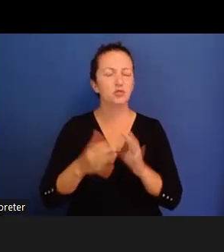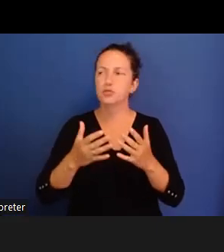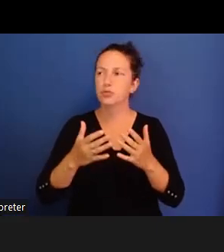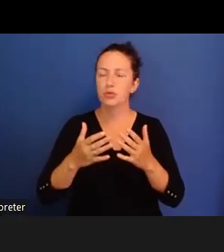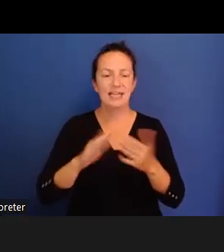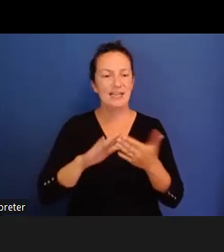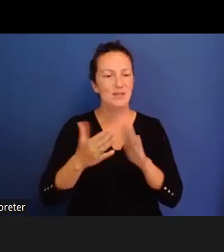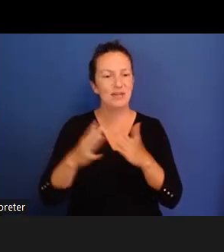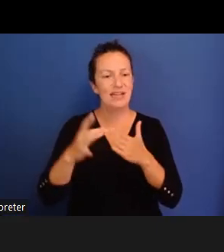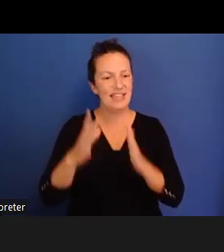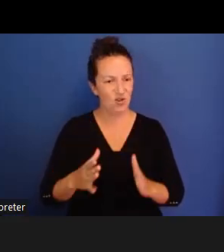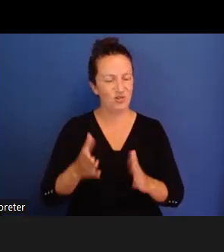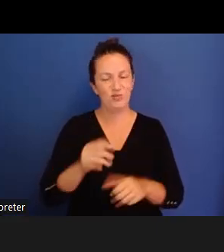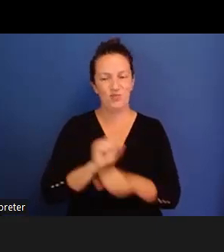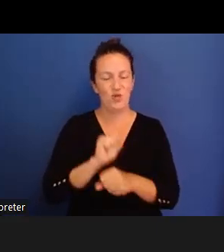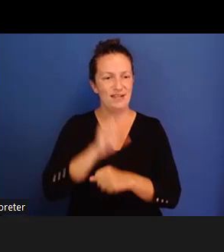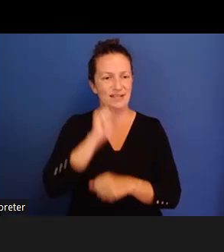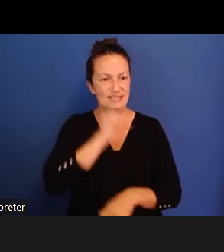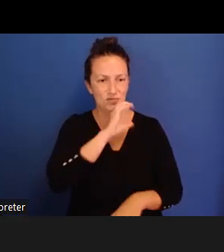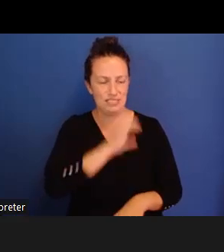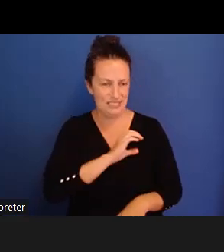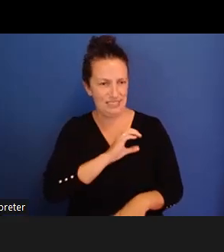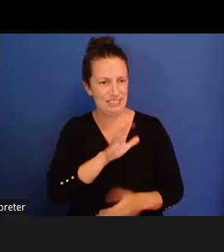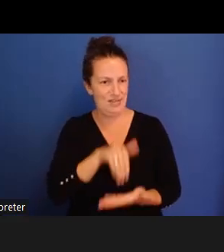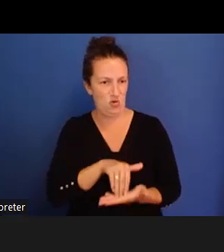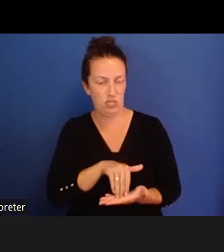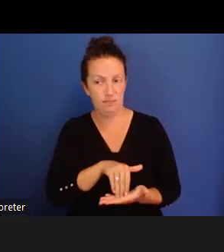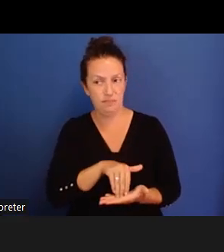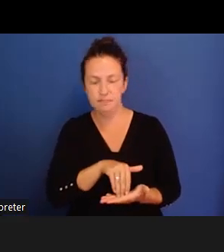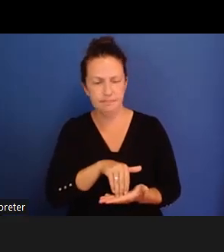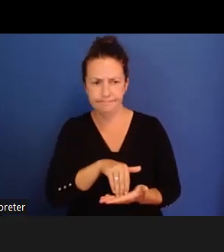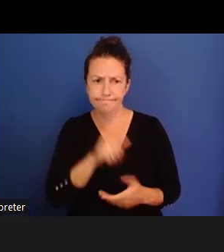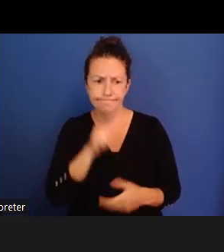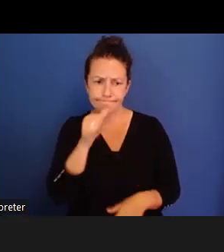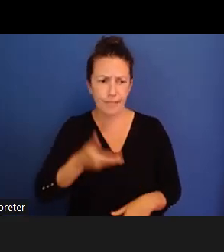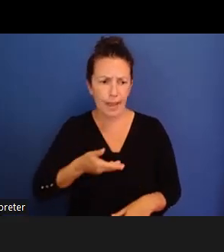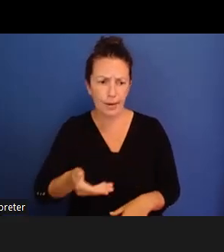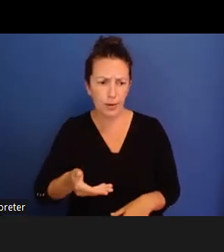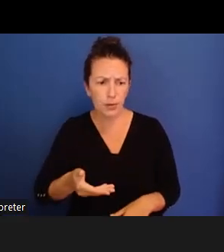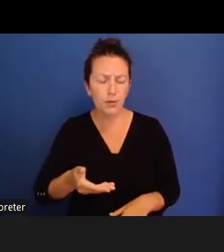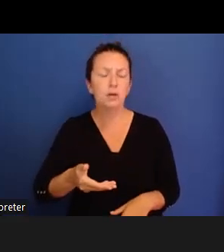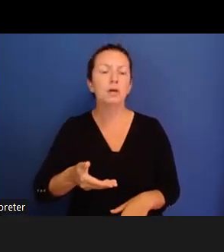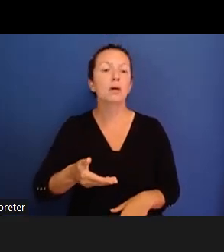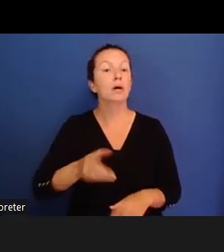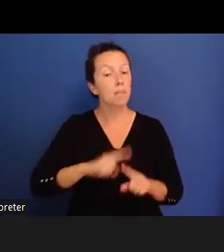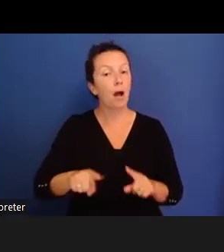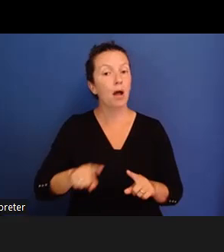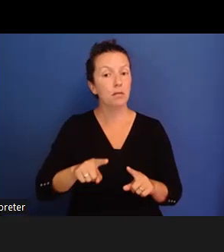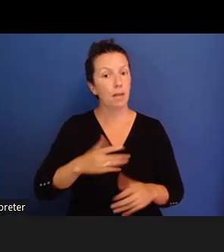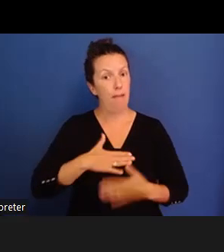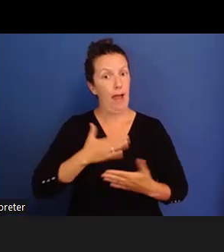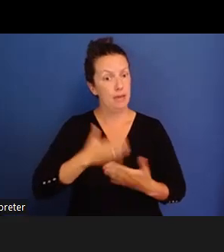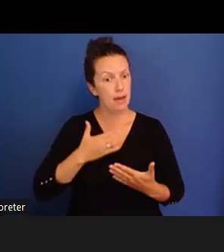senior centers or Mm-hmm. community centers. I did not get those positions, but I'm glad that I had the experience